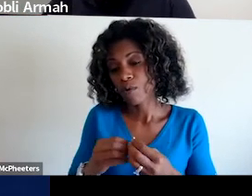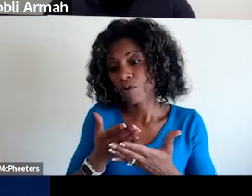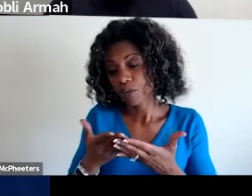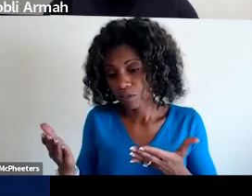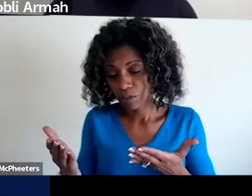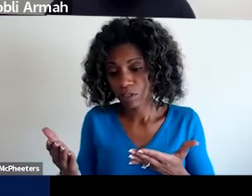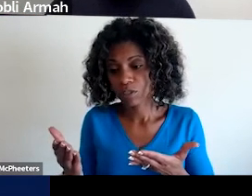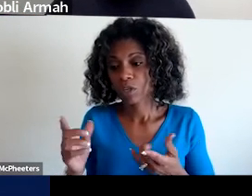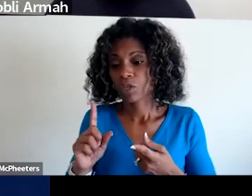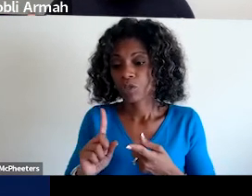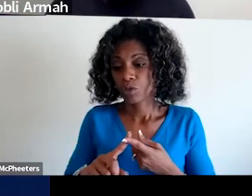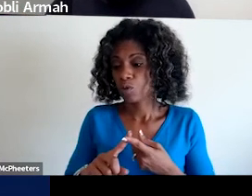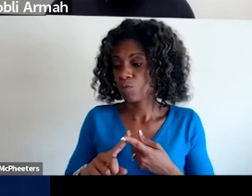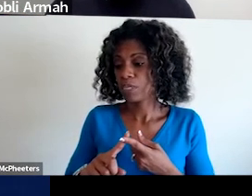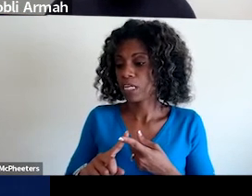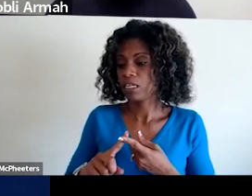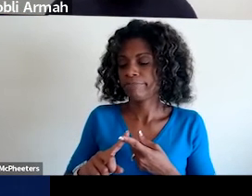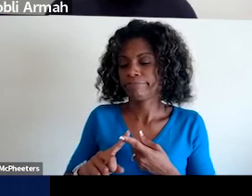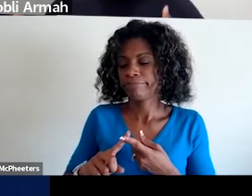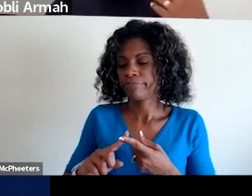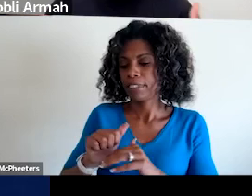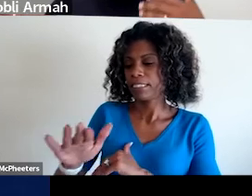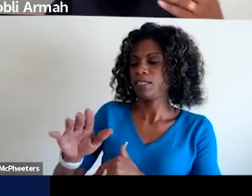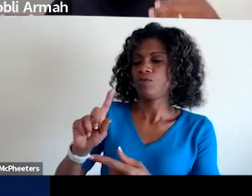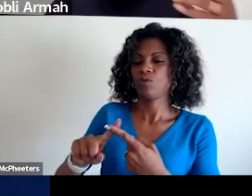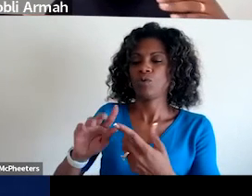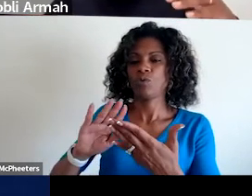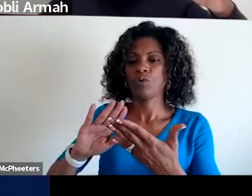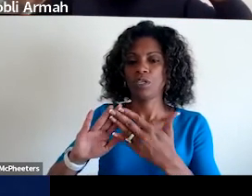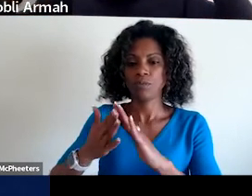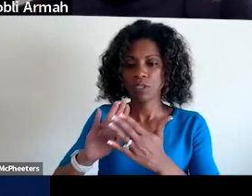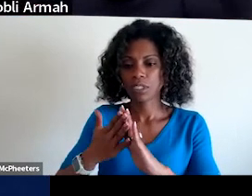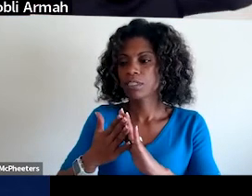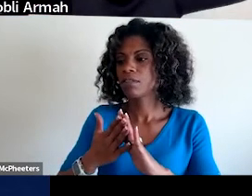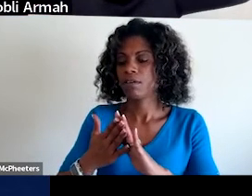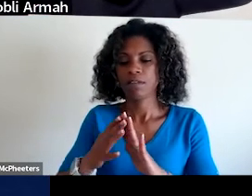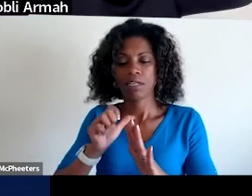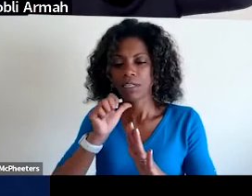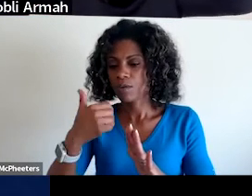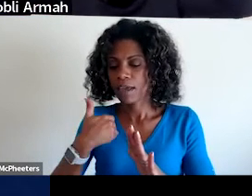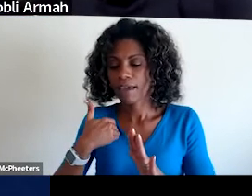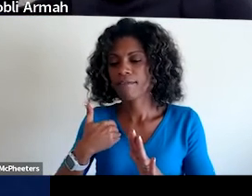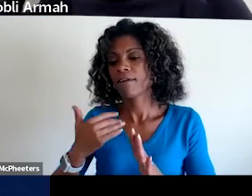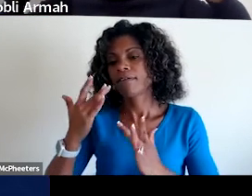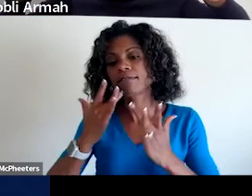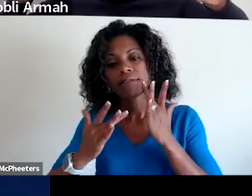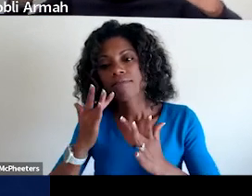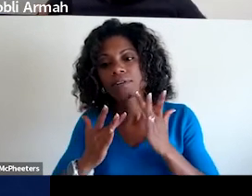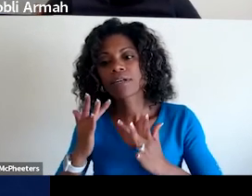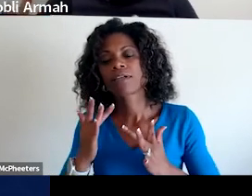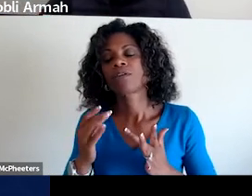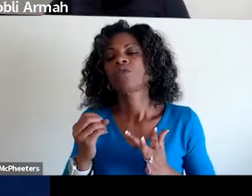to communities to not only help solve some of these issues, but to engage around the debate. So I want to separate the discourse